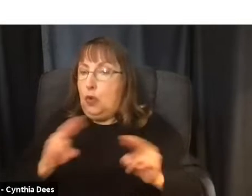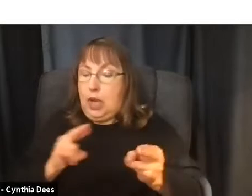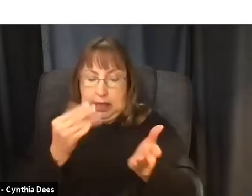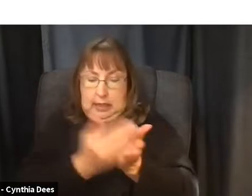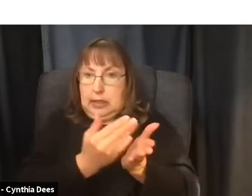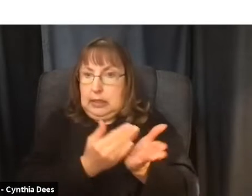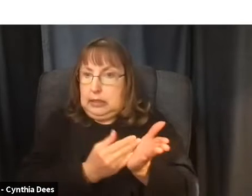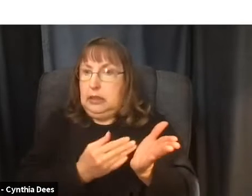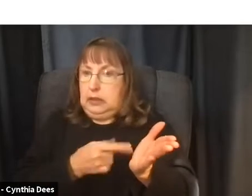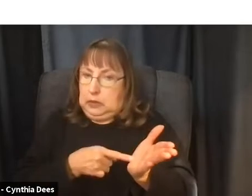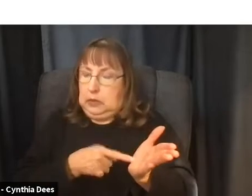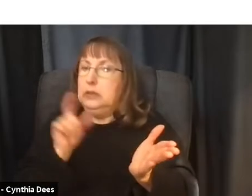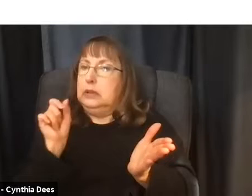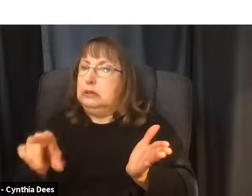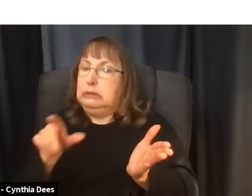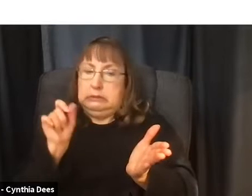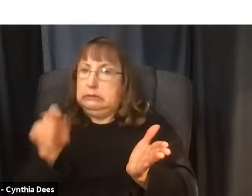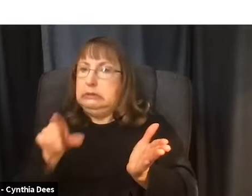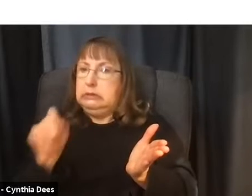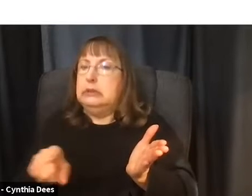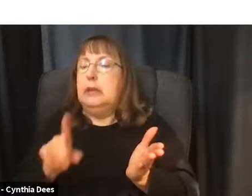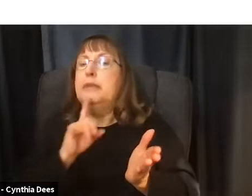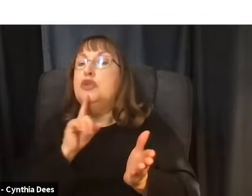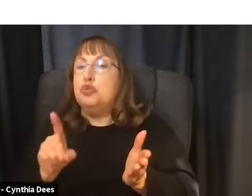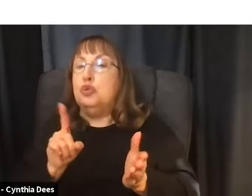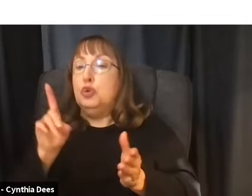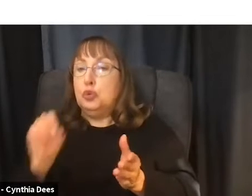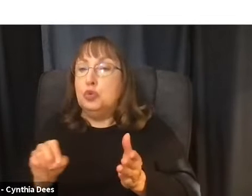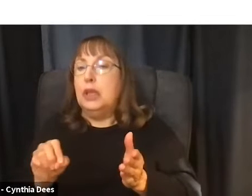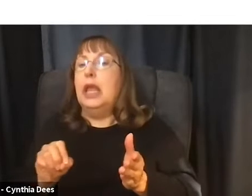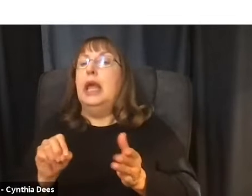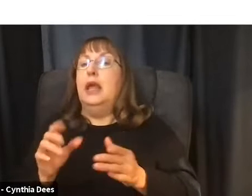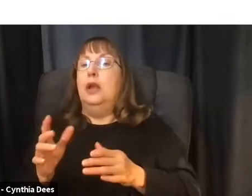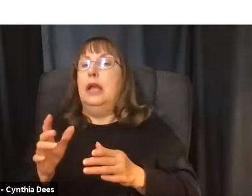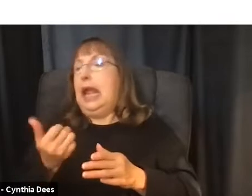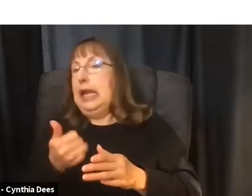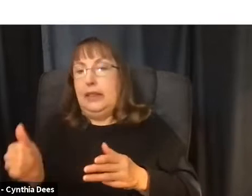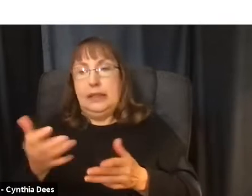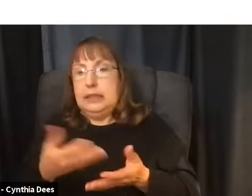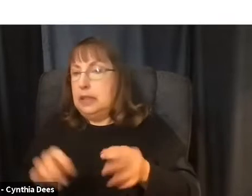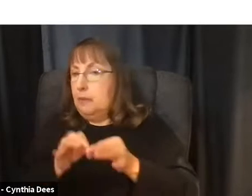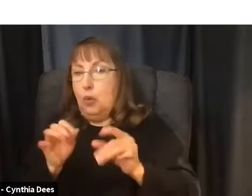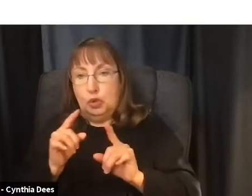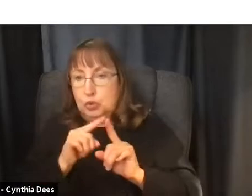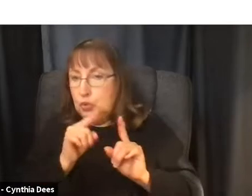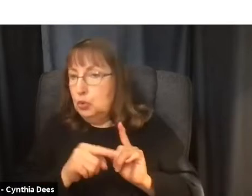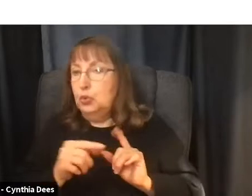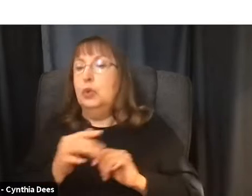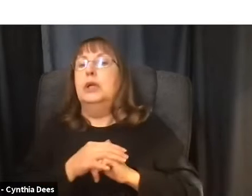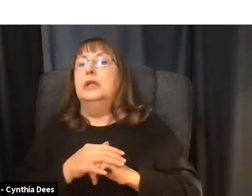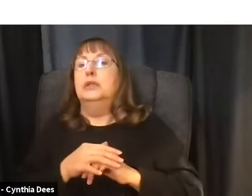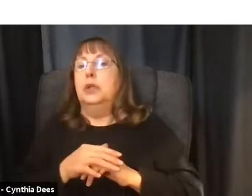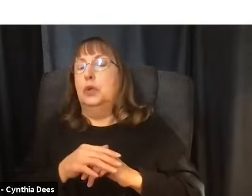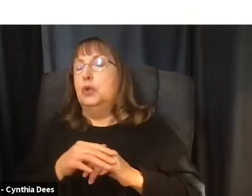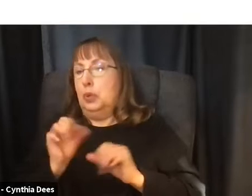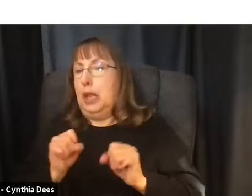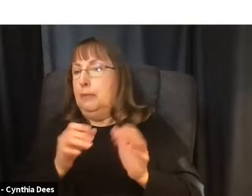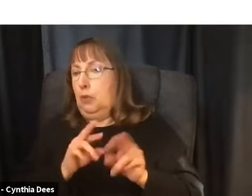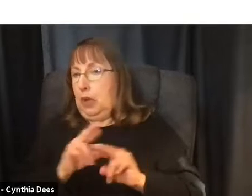time, and definitely make sure to ask questions that are important to you. So really something that you can be prepared